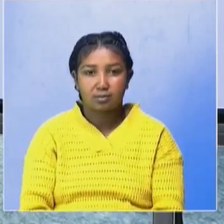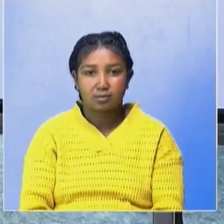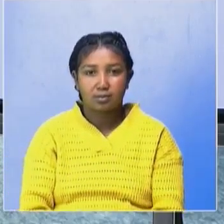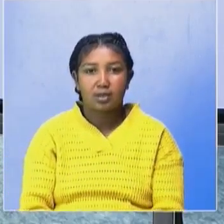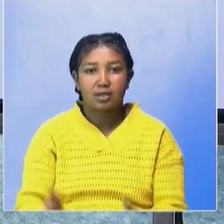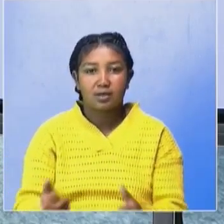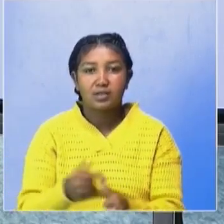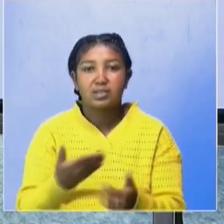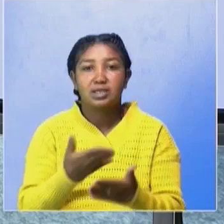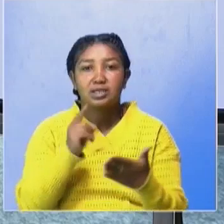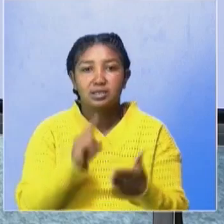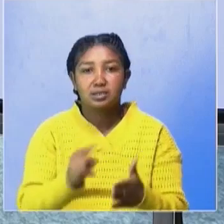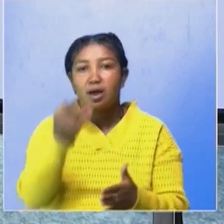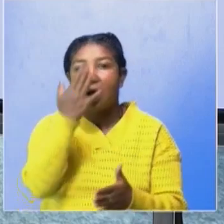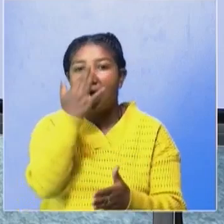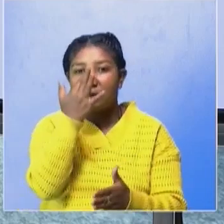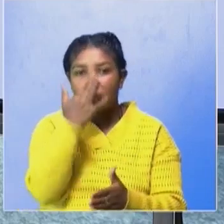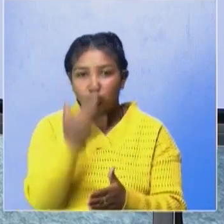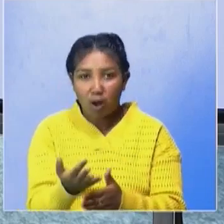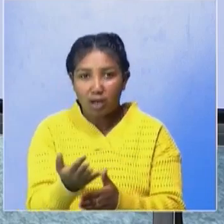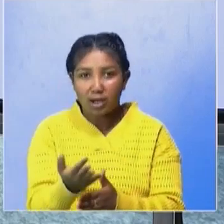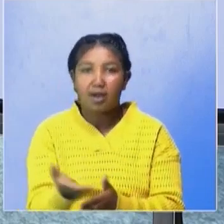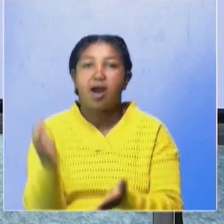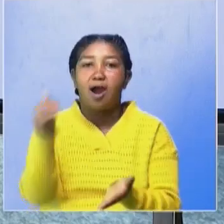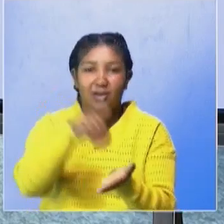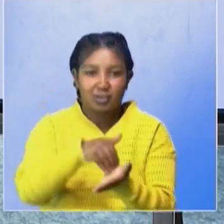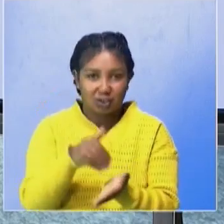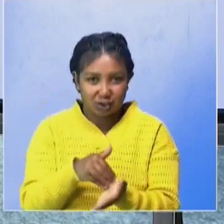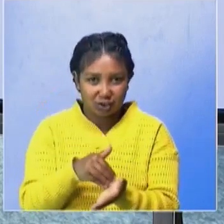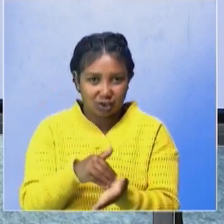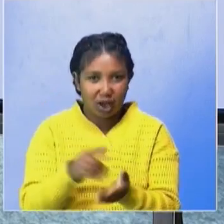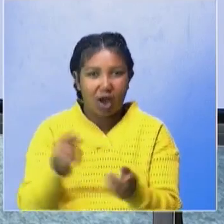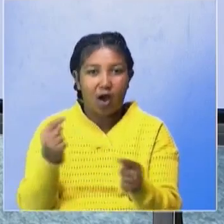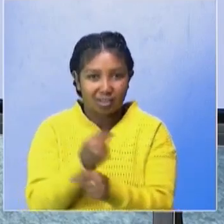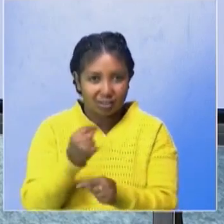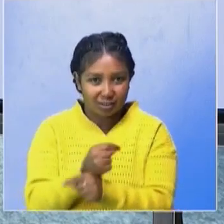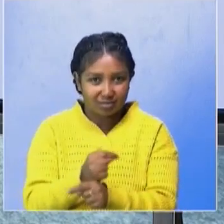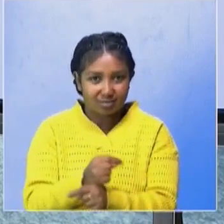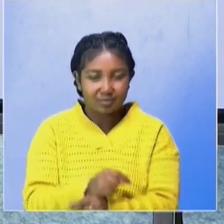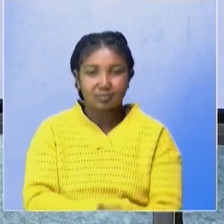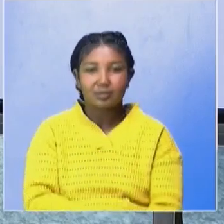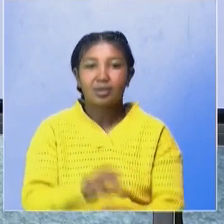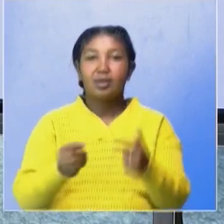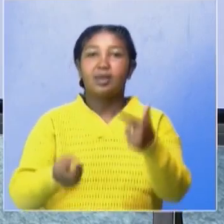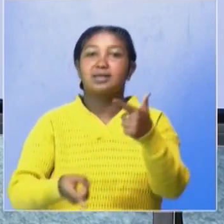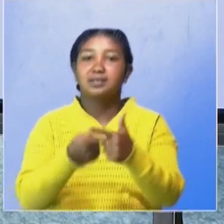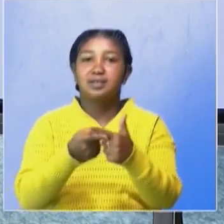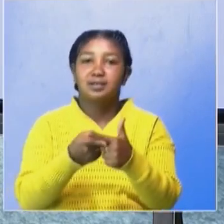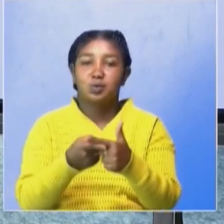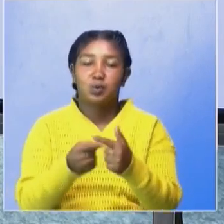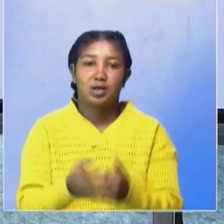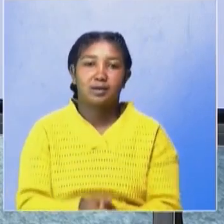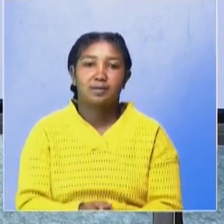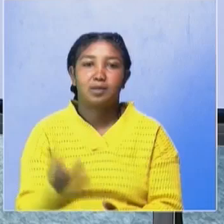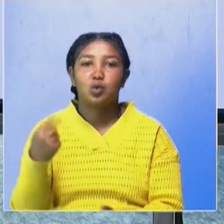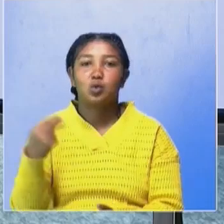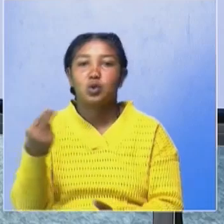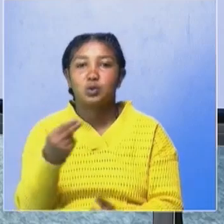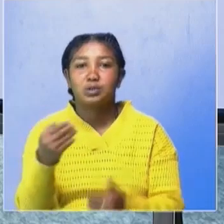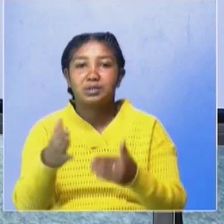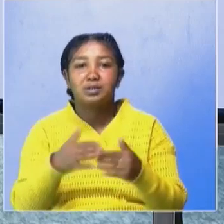the first thing is habitual action. Let us start the next. So the next one is we can